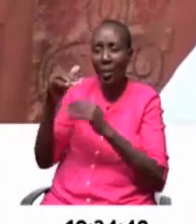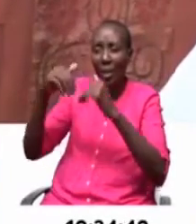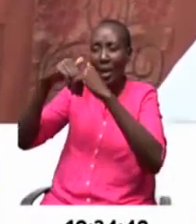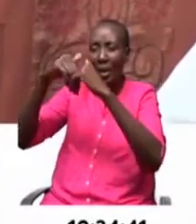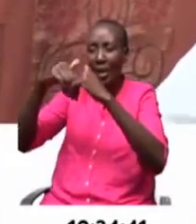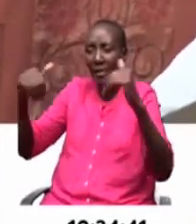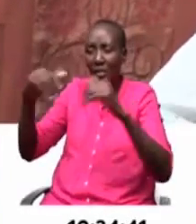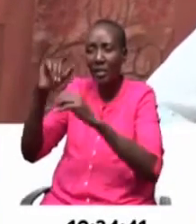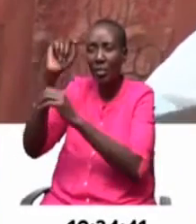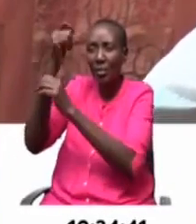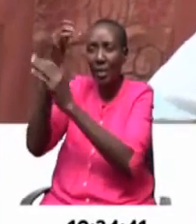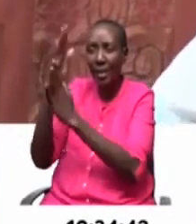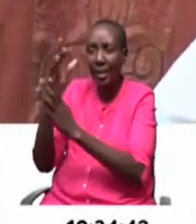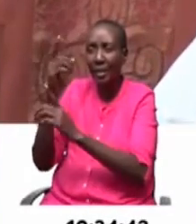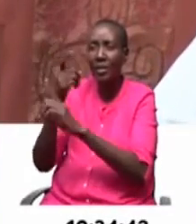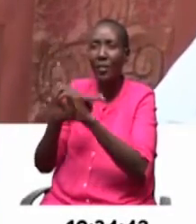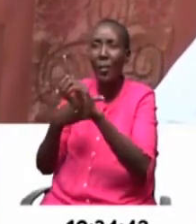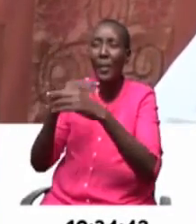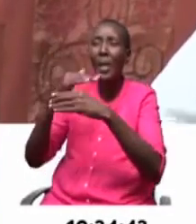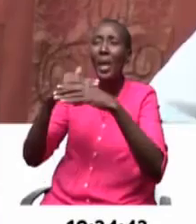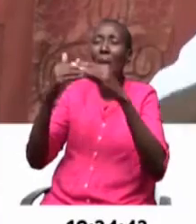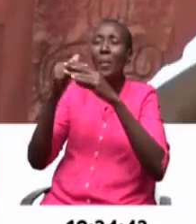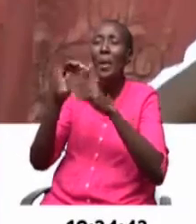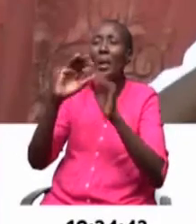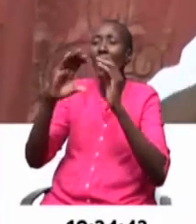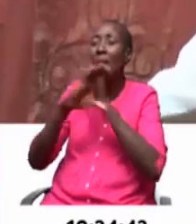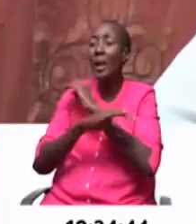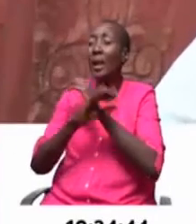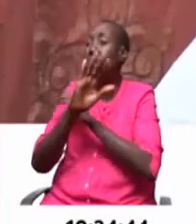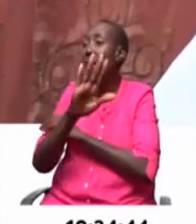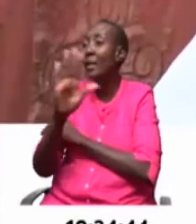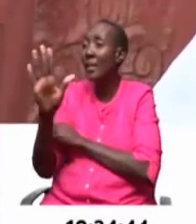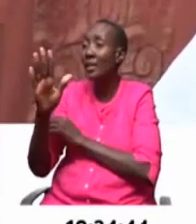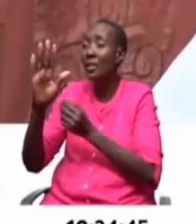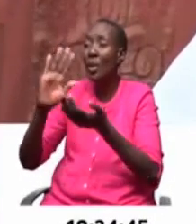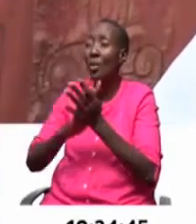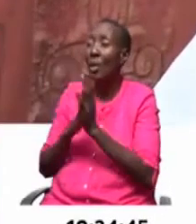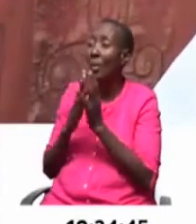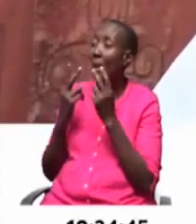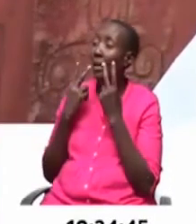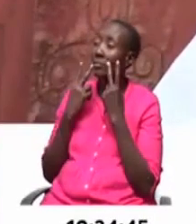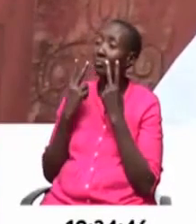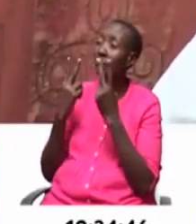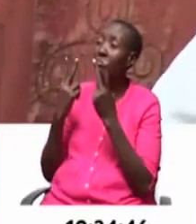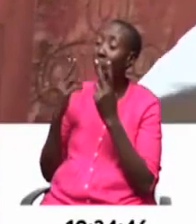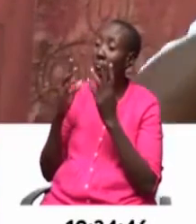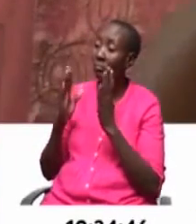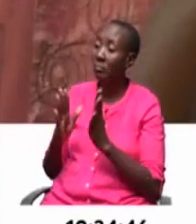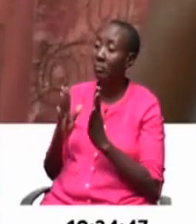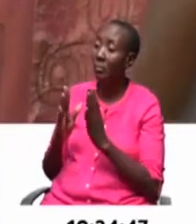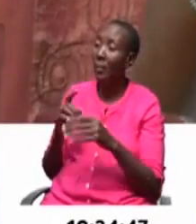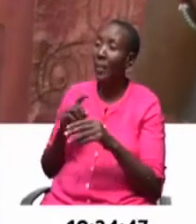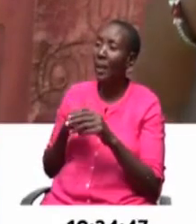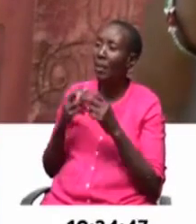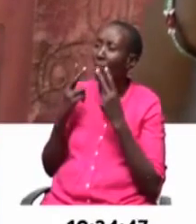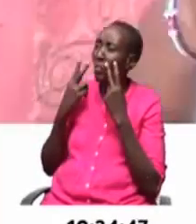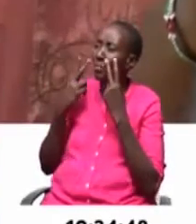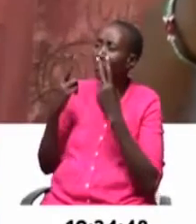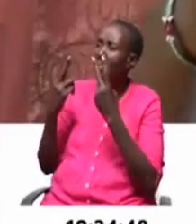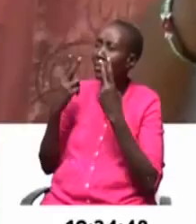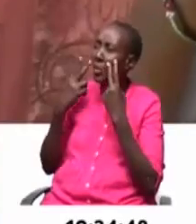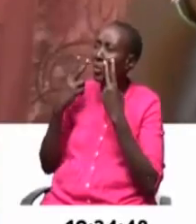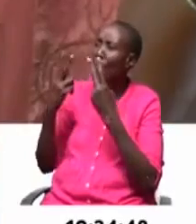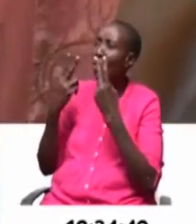Kenyans from building their own country? We shall become spectators when we see foreign companies coming to